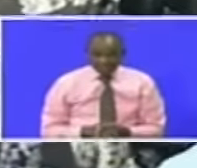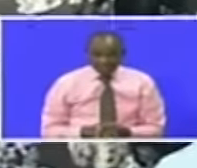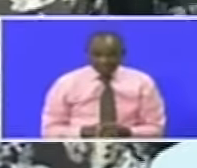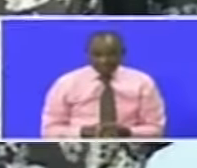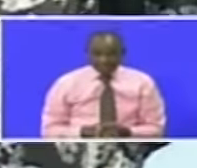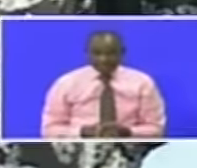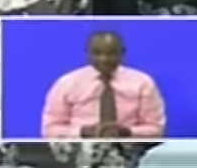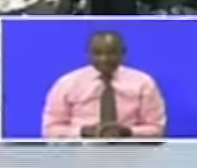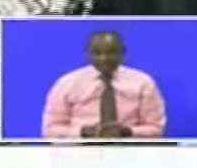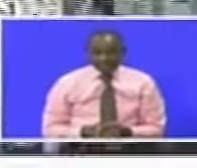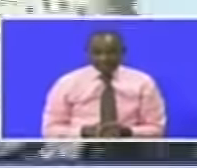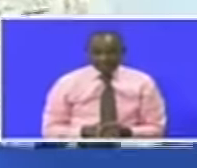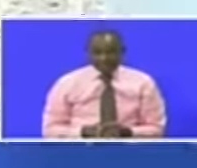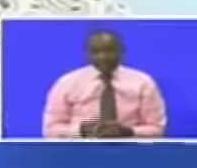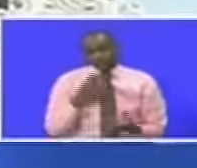Lodge.